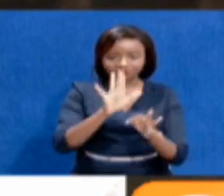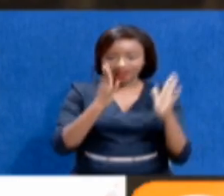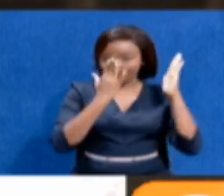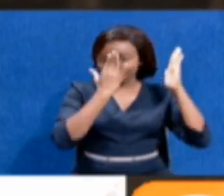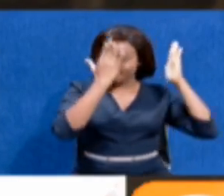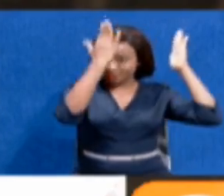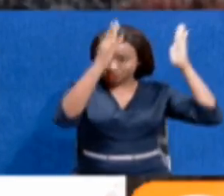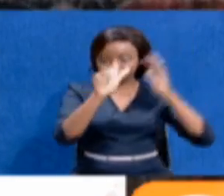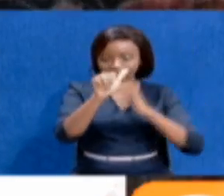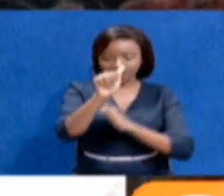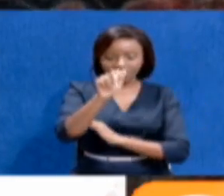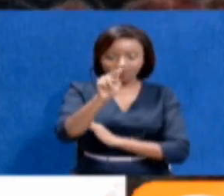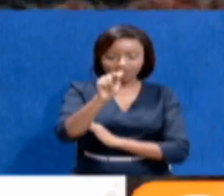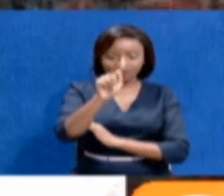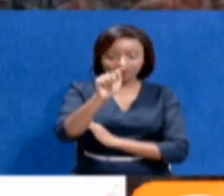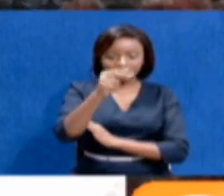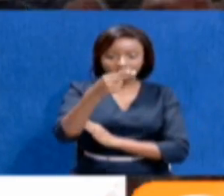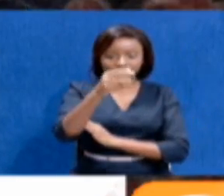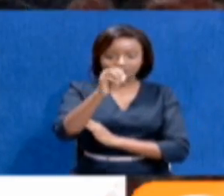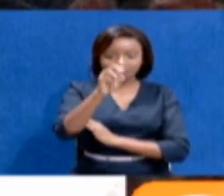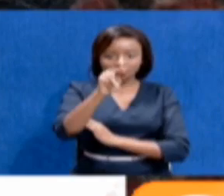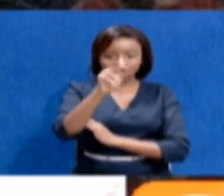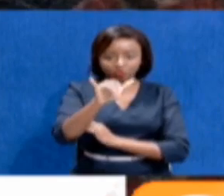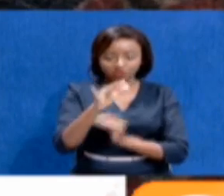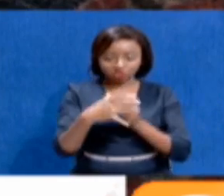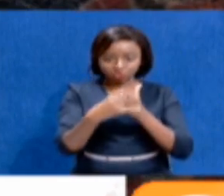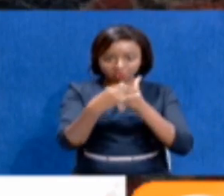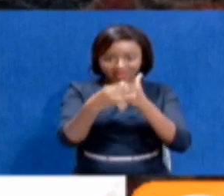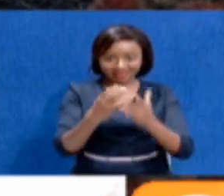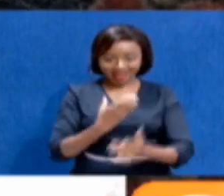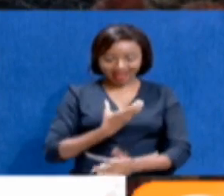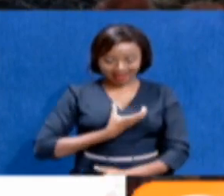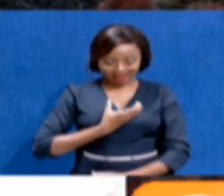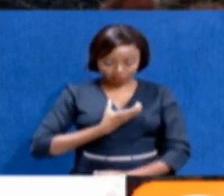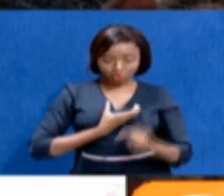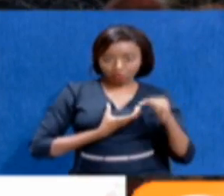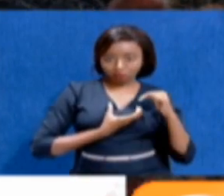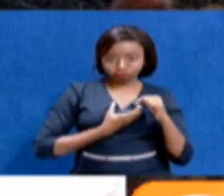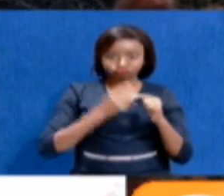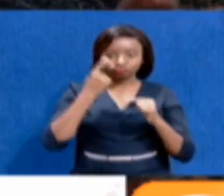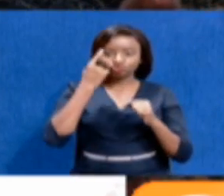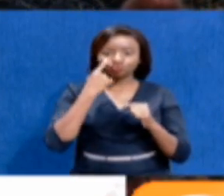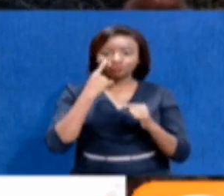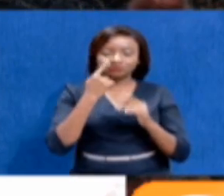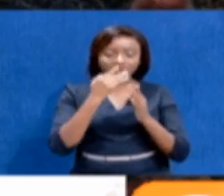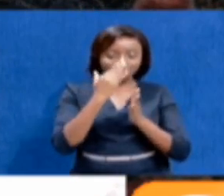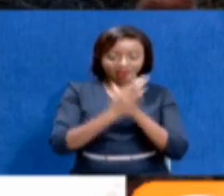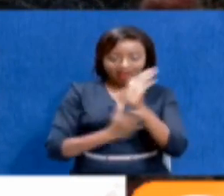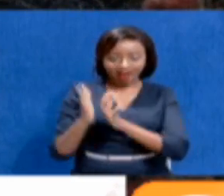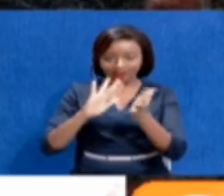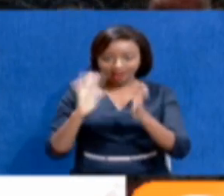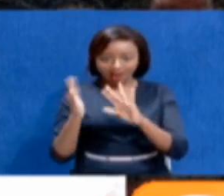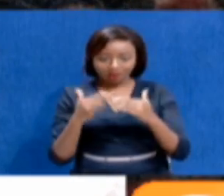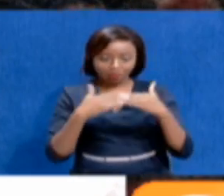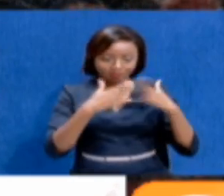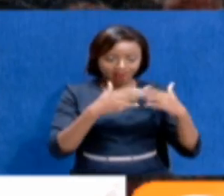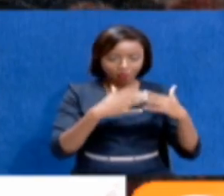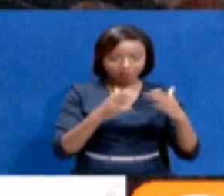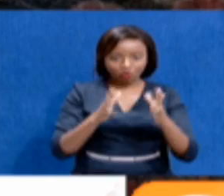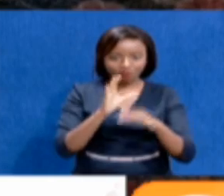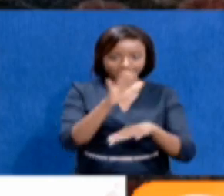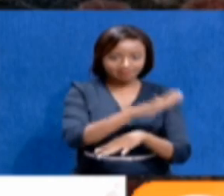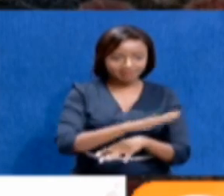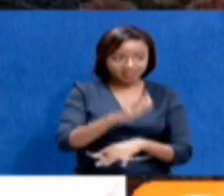Archbishop Anthony Muheria to head an interfaith council that will oversee the resumption of worship in adherence with social distancing